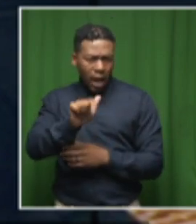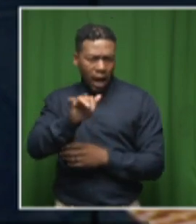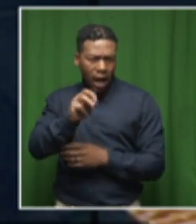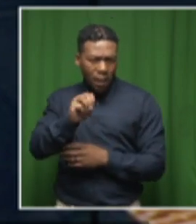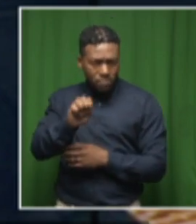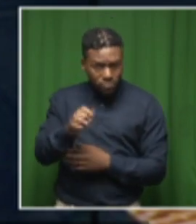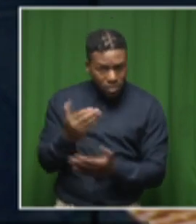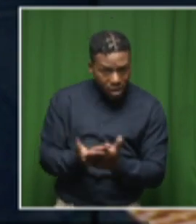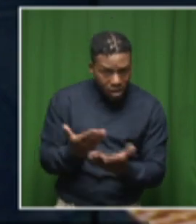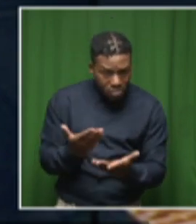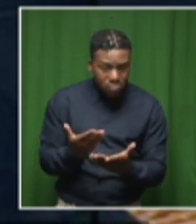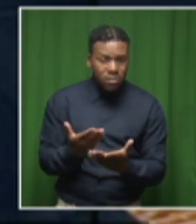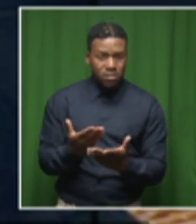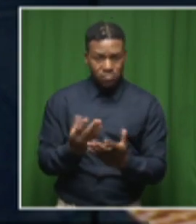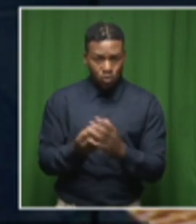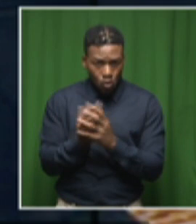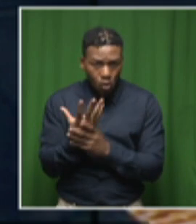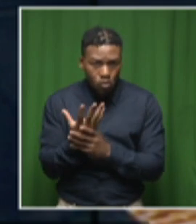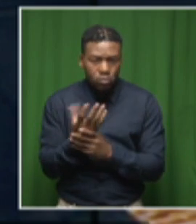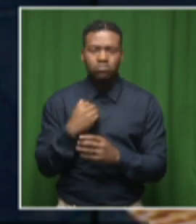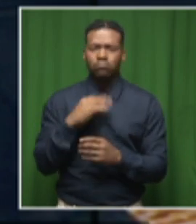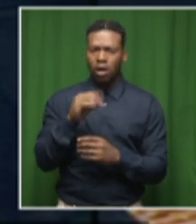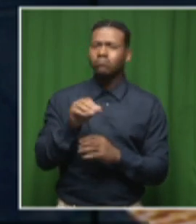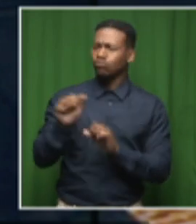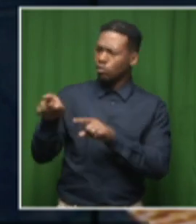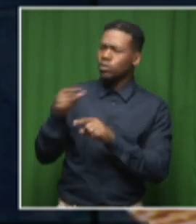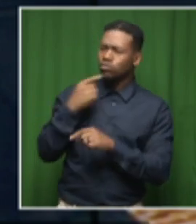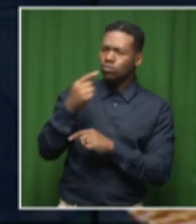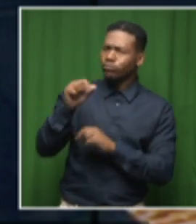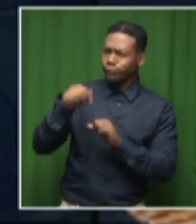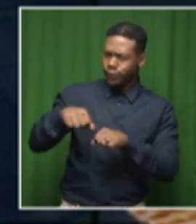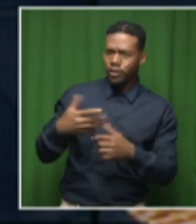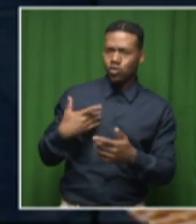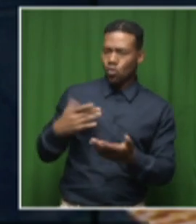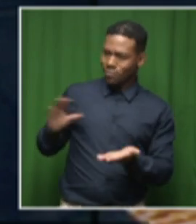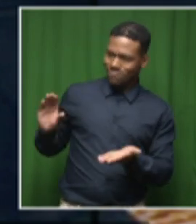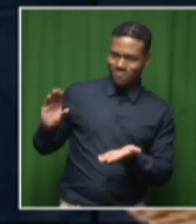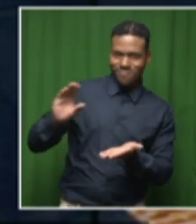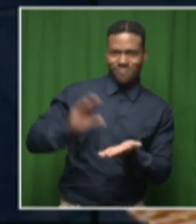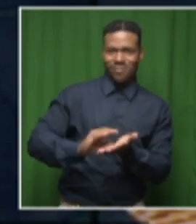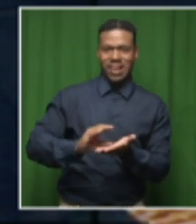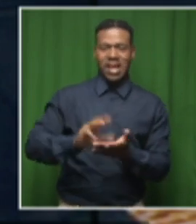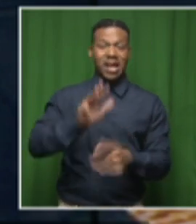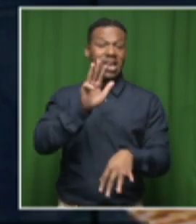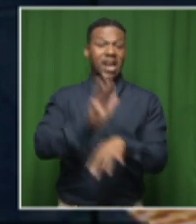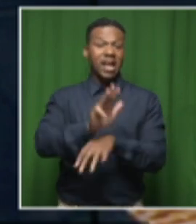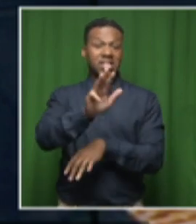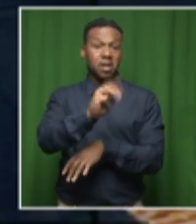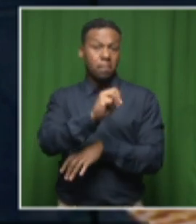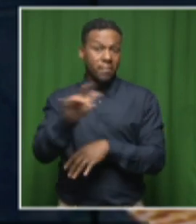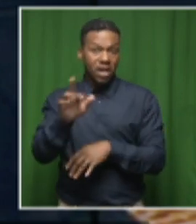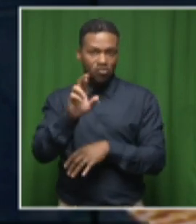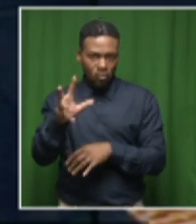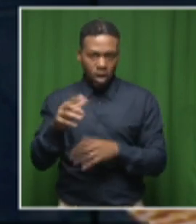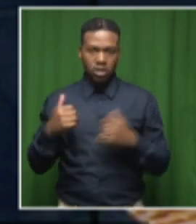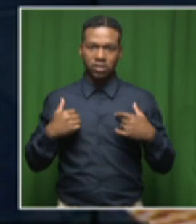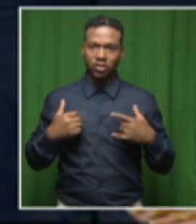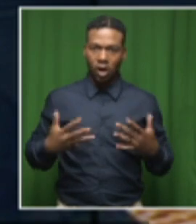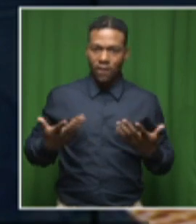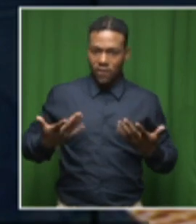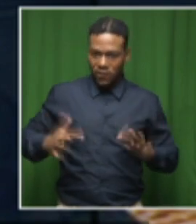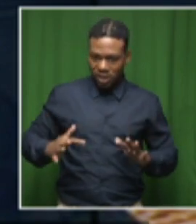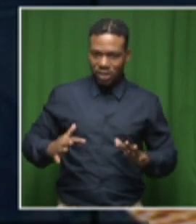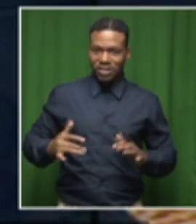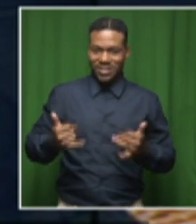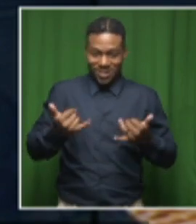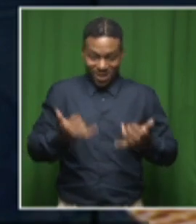were like, yes, we actually absolutely could. So we put in an investment, about 19 million rand, to get the project started. Okay. And so